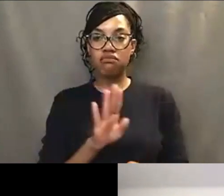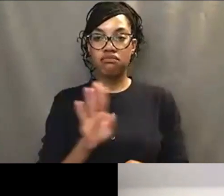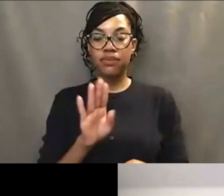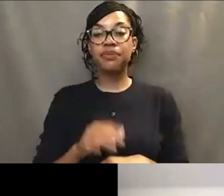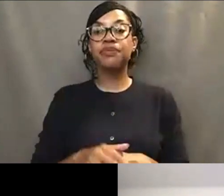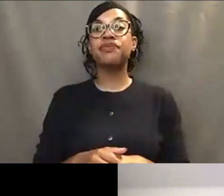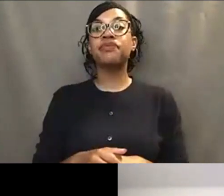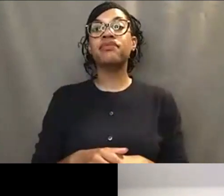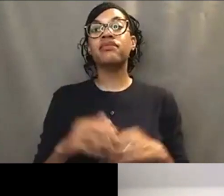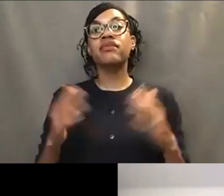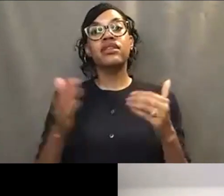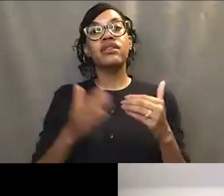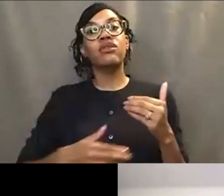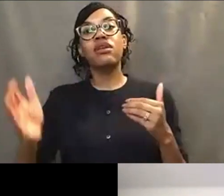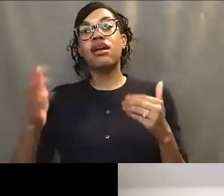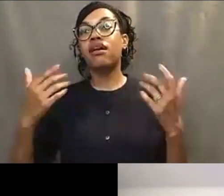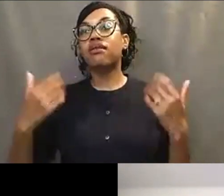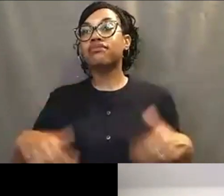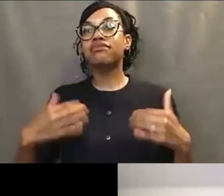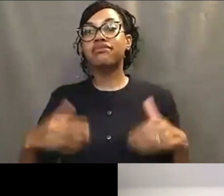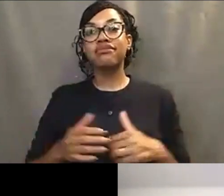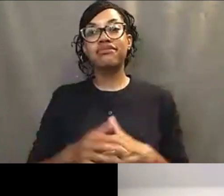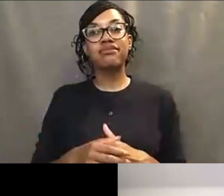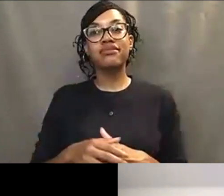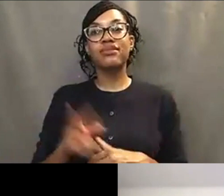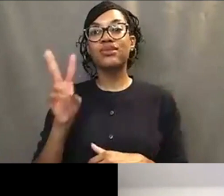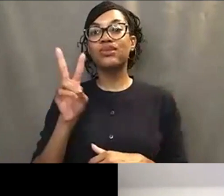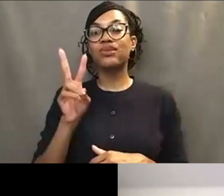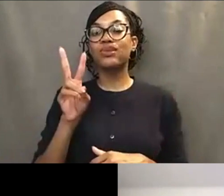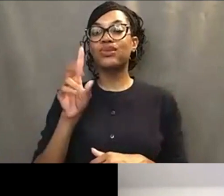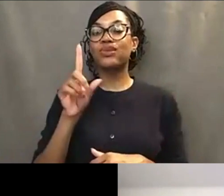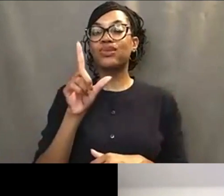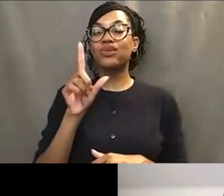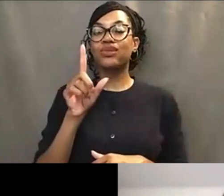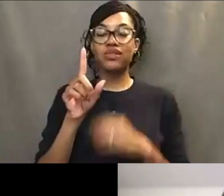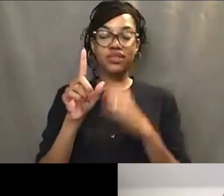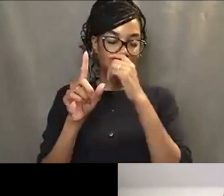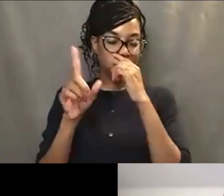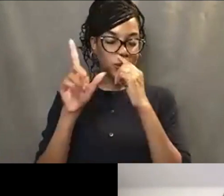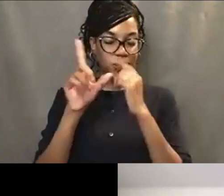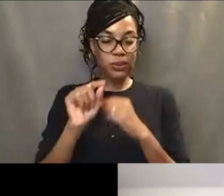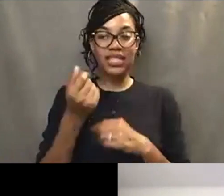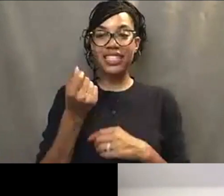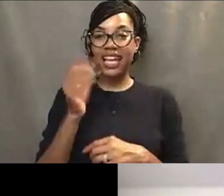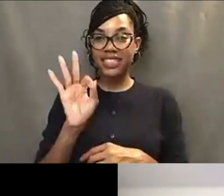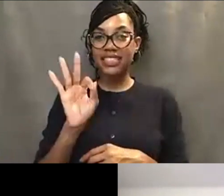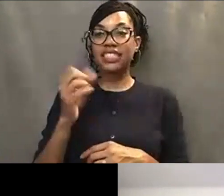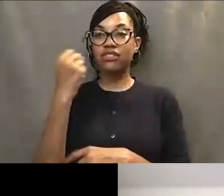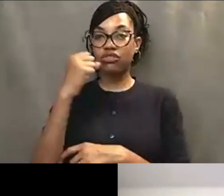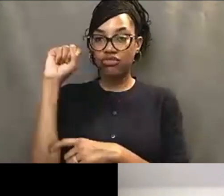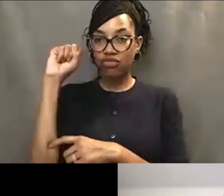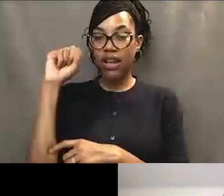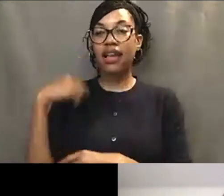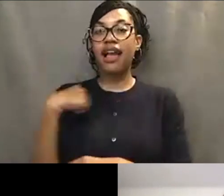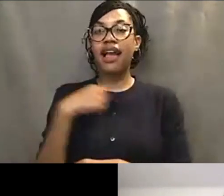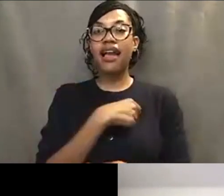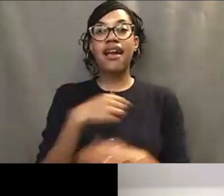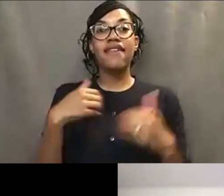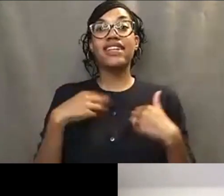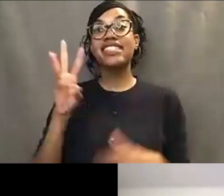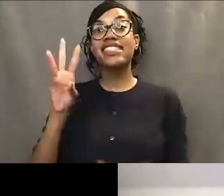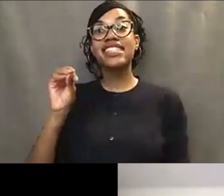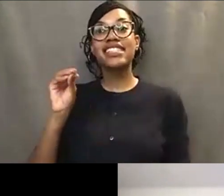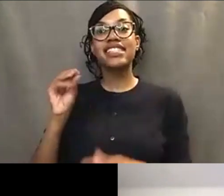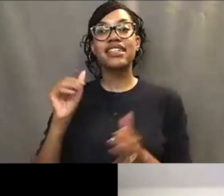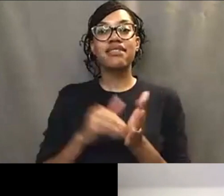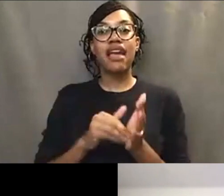you know, is history. The 2019 strike, we had 60,000 of our closest friends. And on the 6th